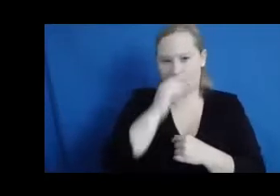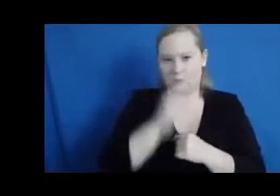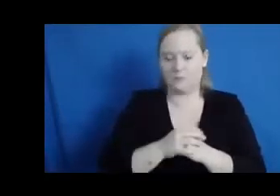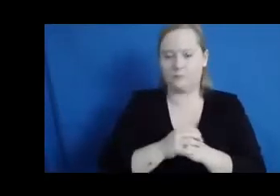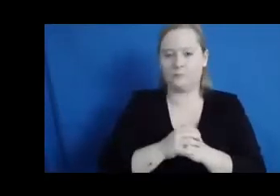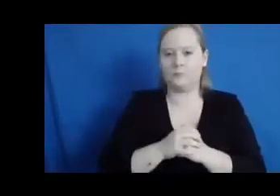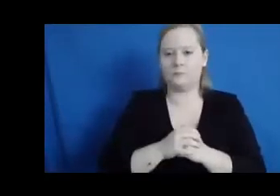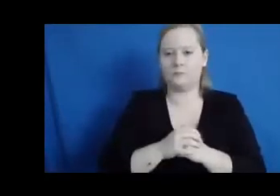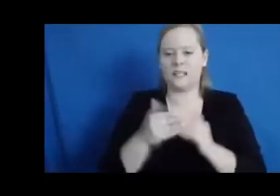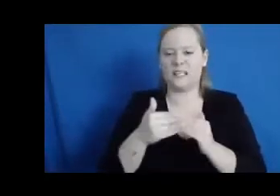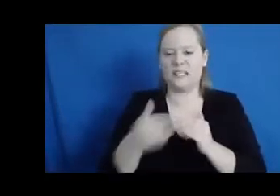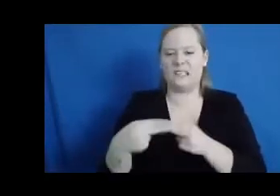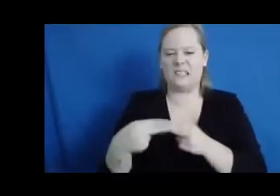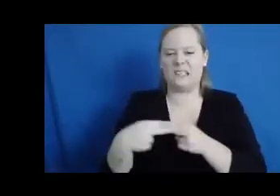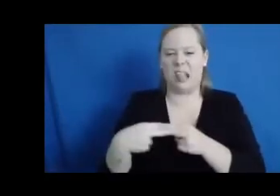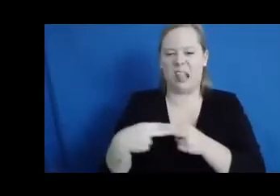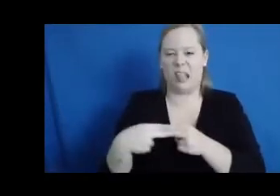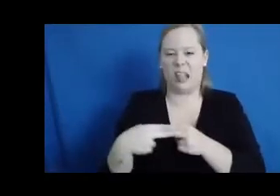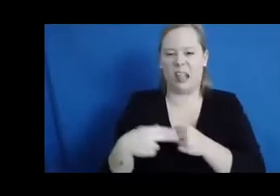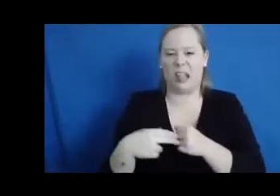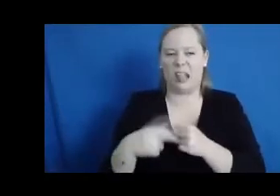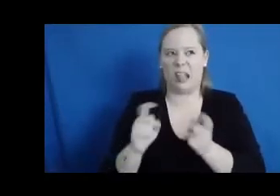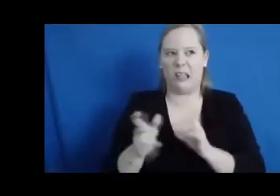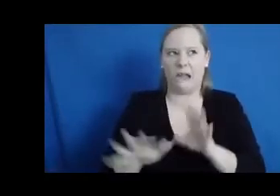Slide changing button.